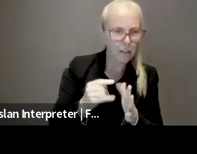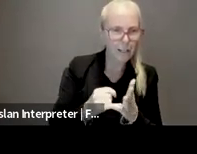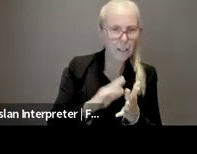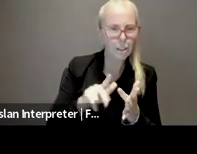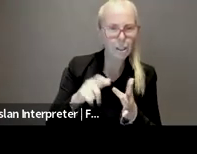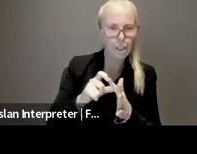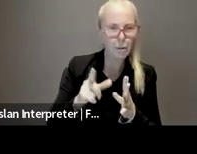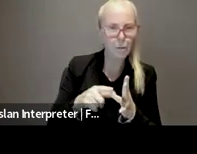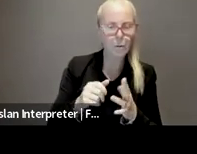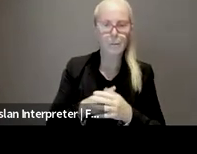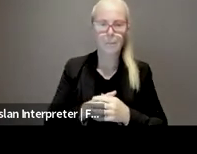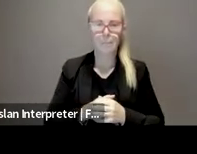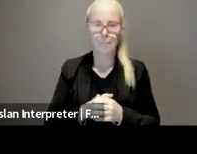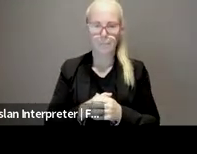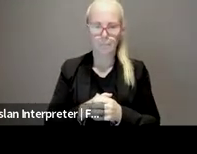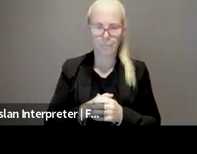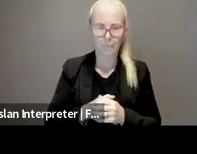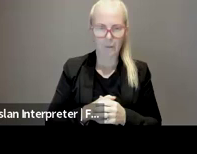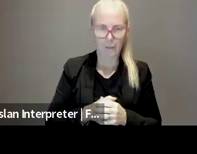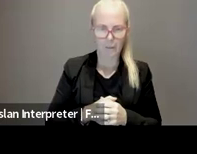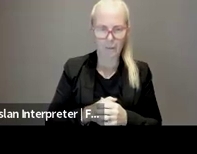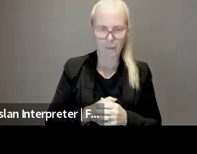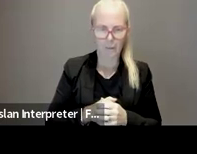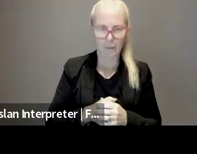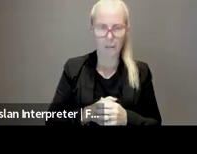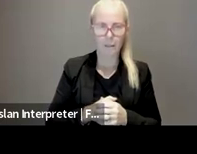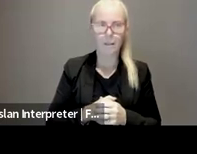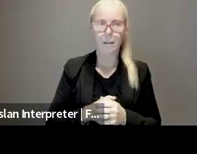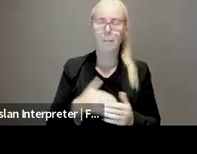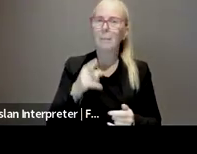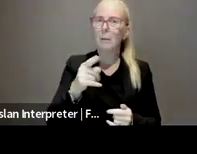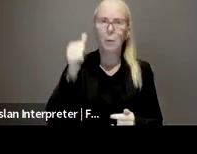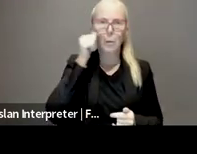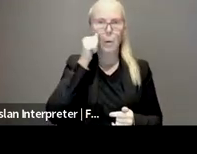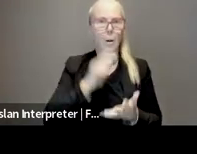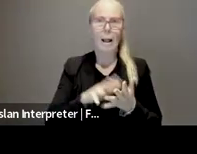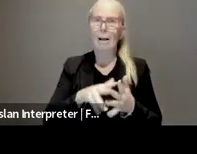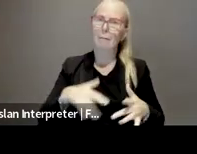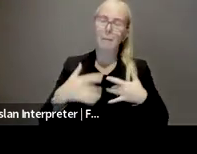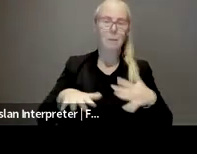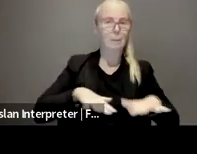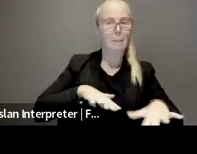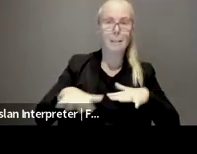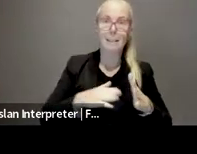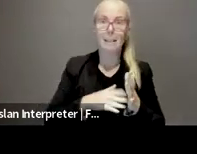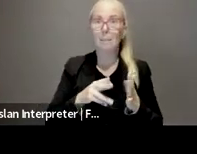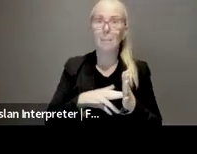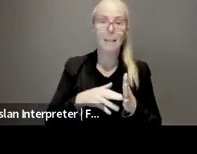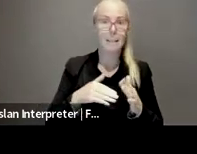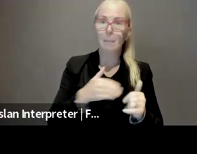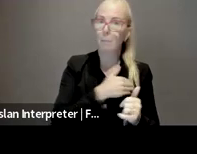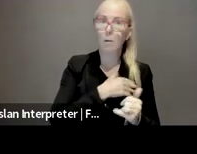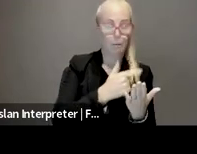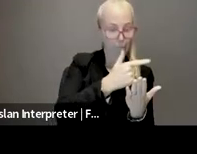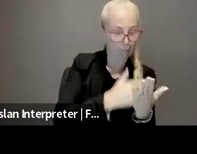for nothing. You may know that feeling of being busy. Monday morning, you've got a nice list of priorities. 10 minutes in, all you can see are